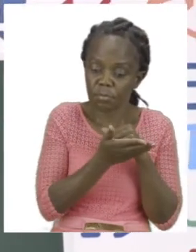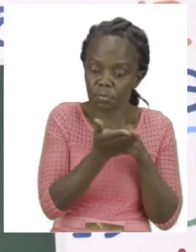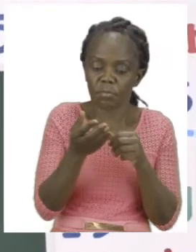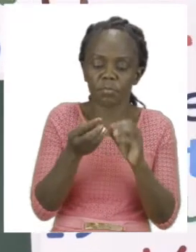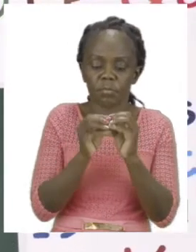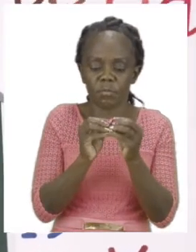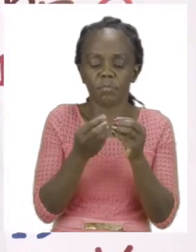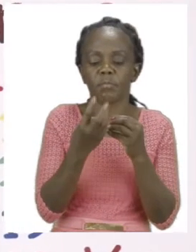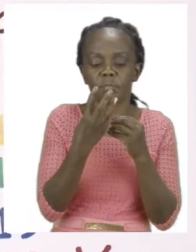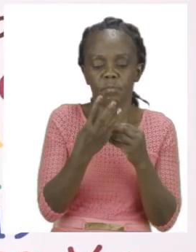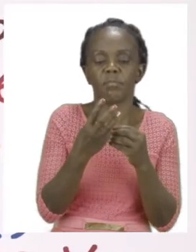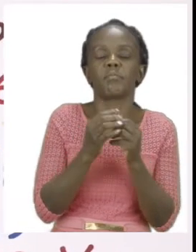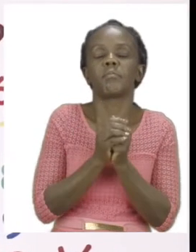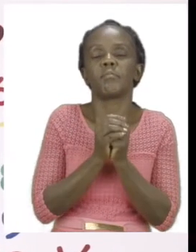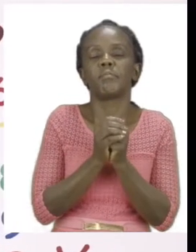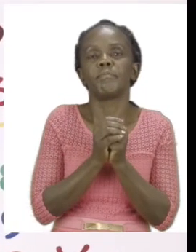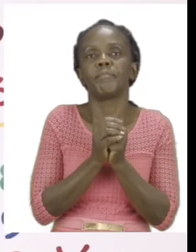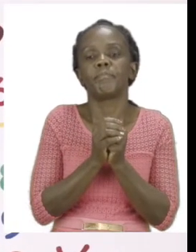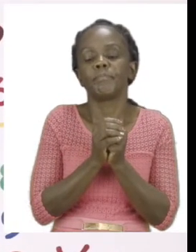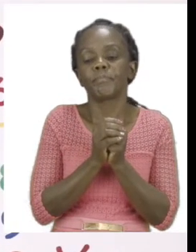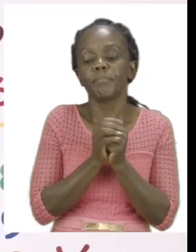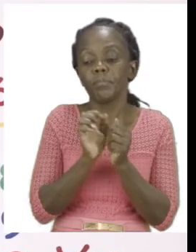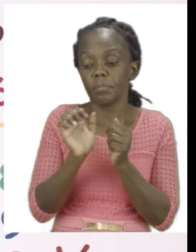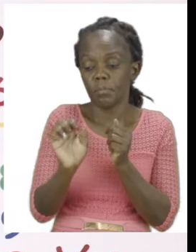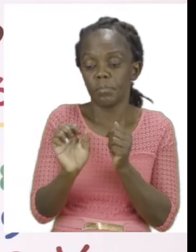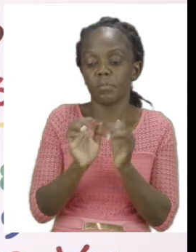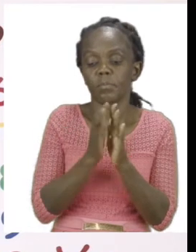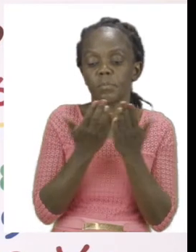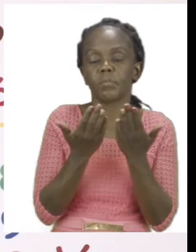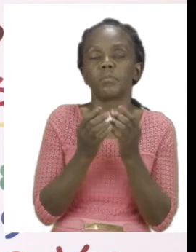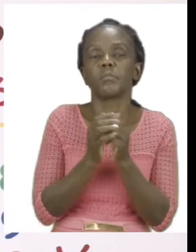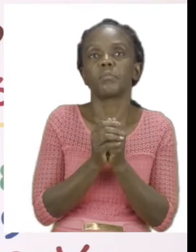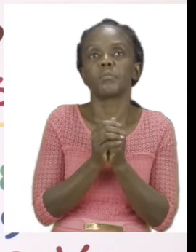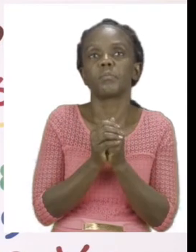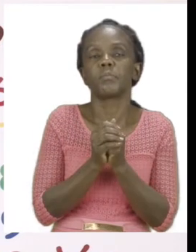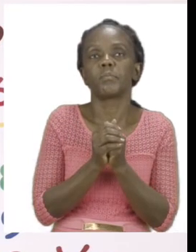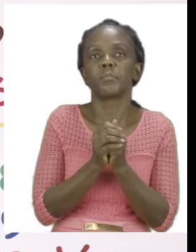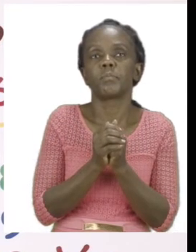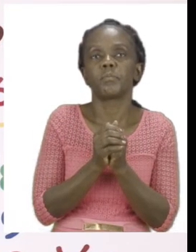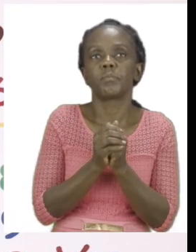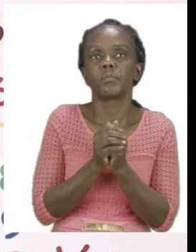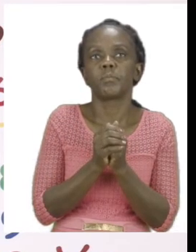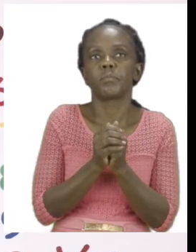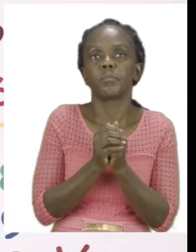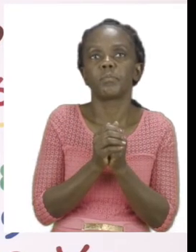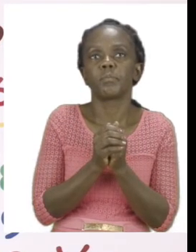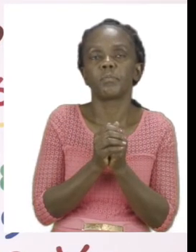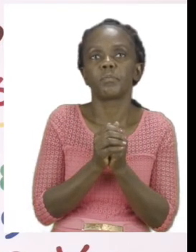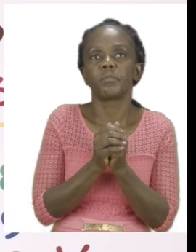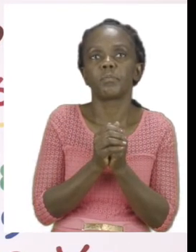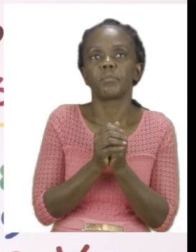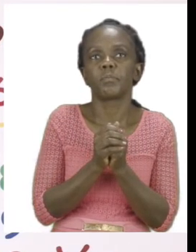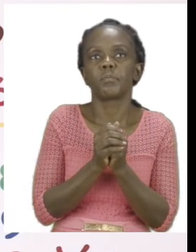the 3s in your exercise. Remember how 3 looks, and when you're circling,